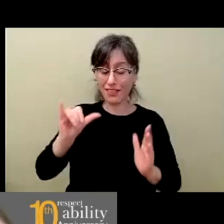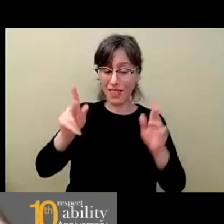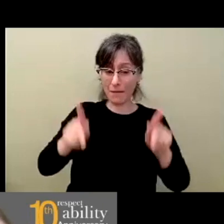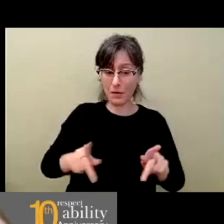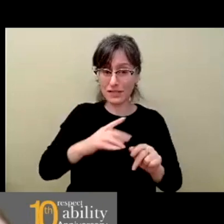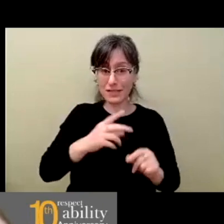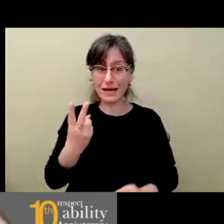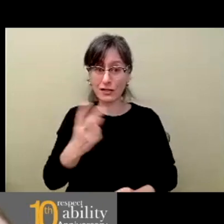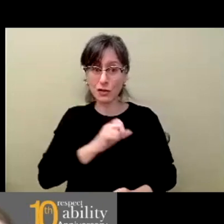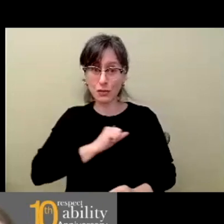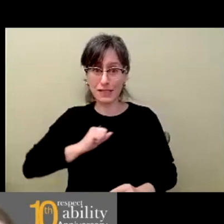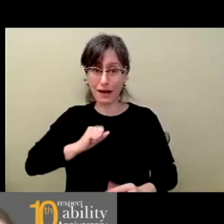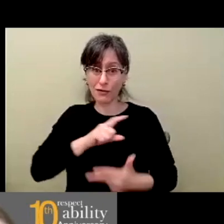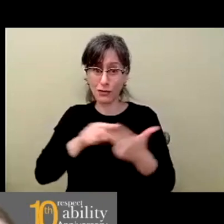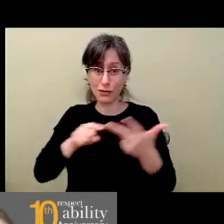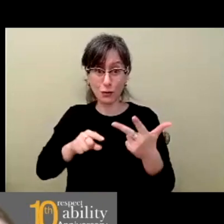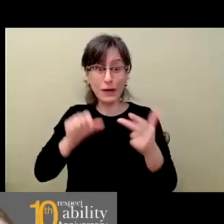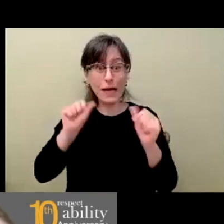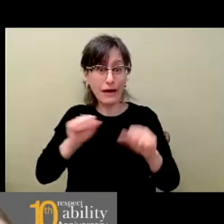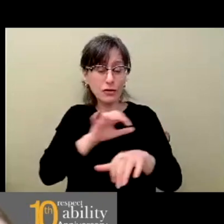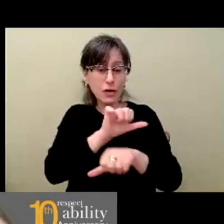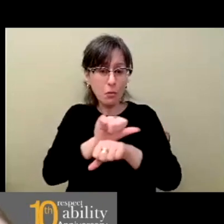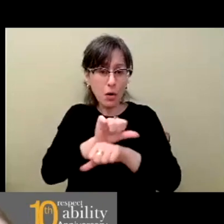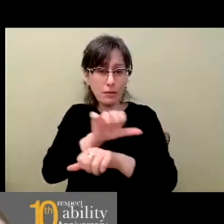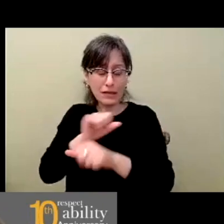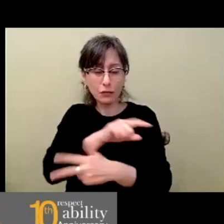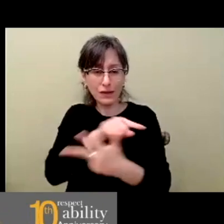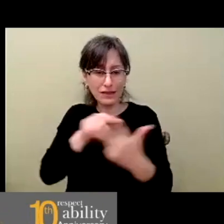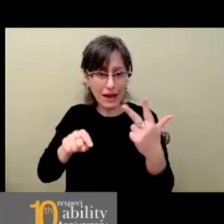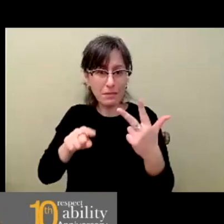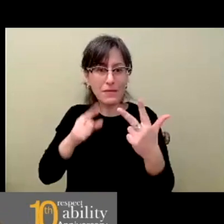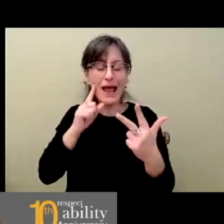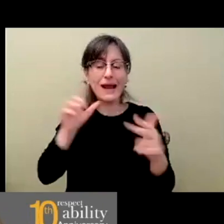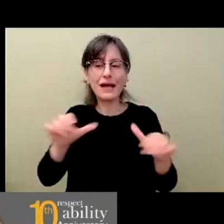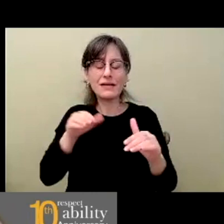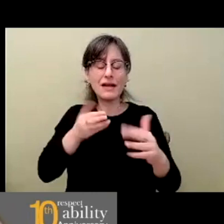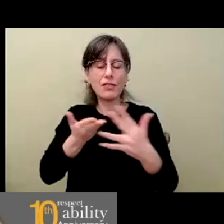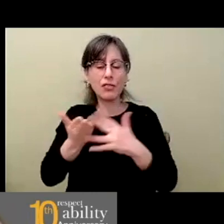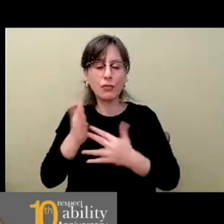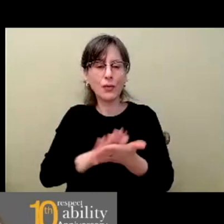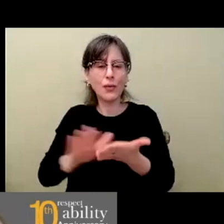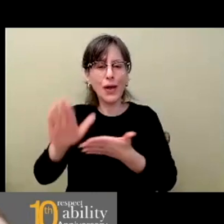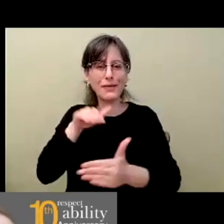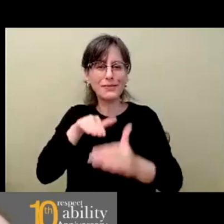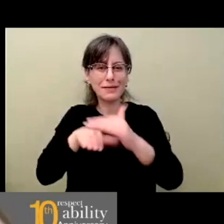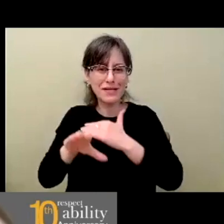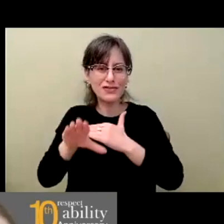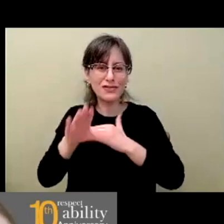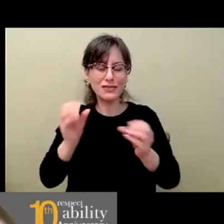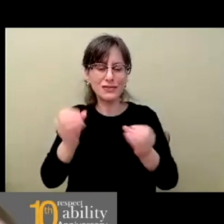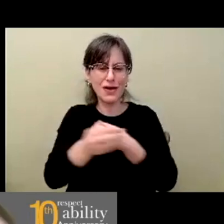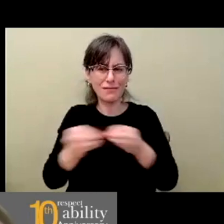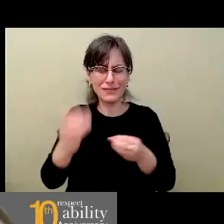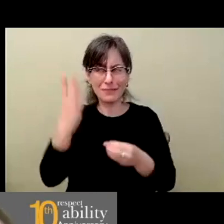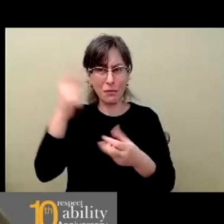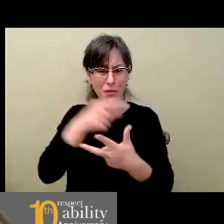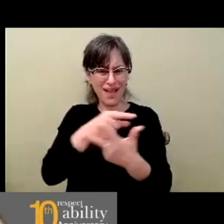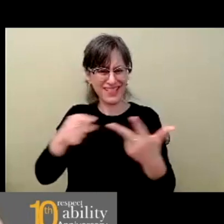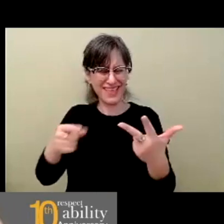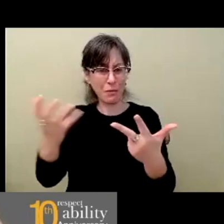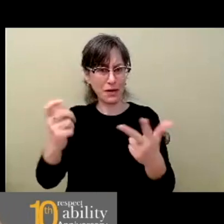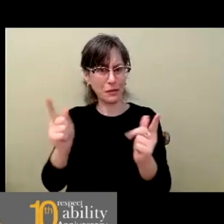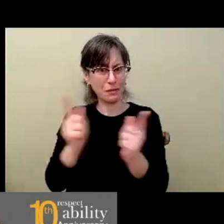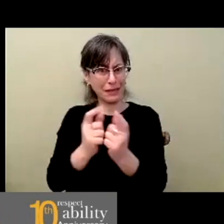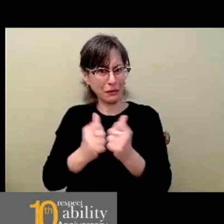two senators, and set up appointments with them. And I did this from my college admissions office. So it made an impression on me, like, why are these guys going to want to meet with